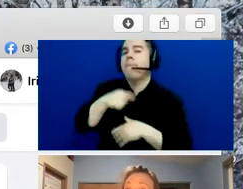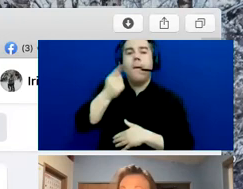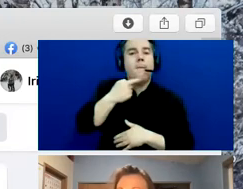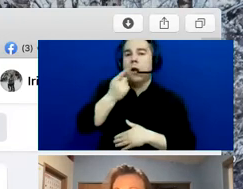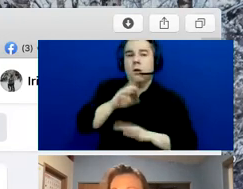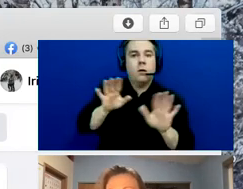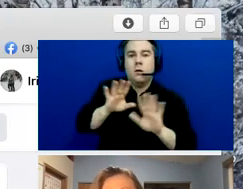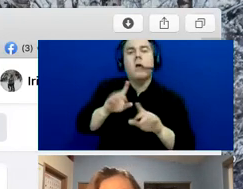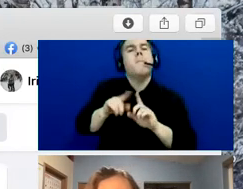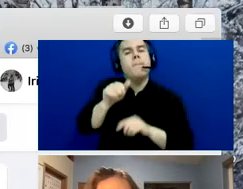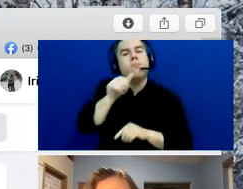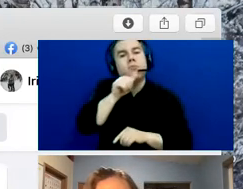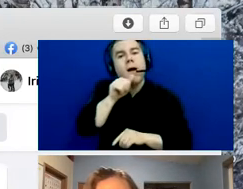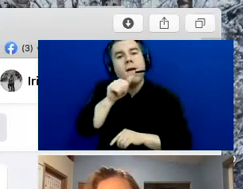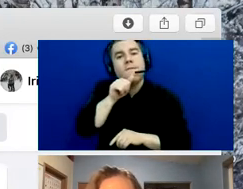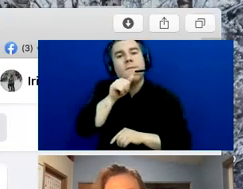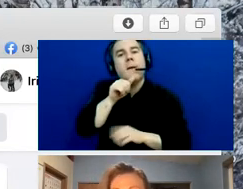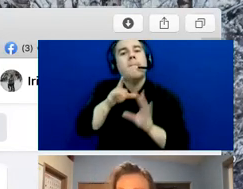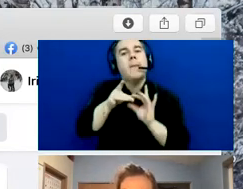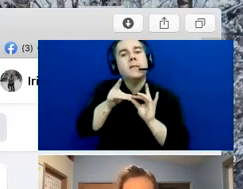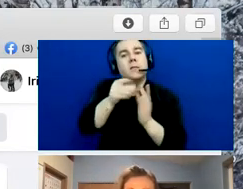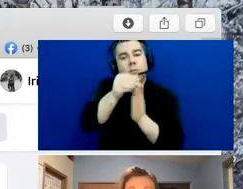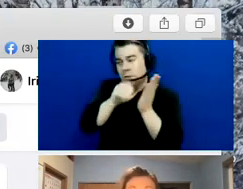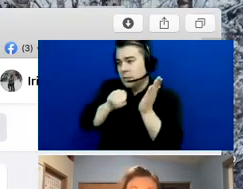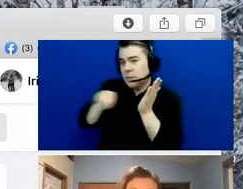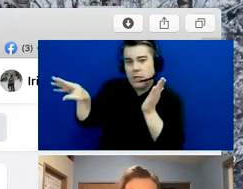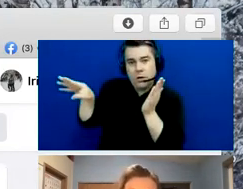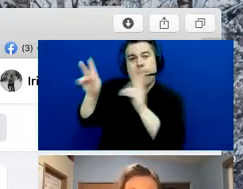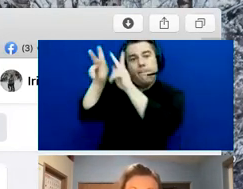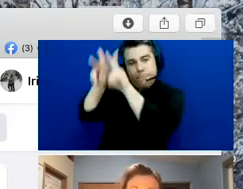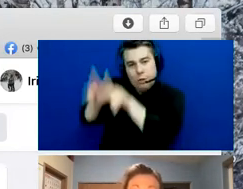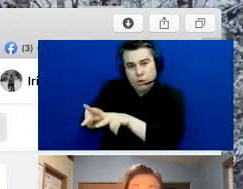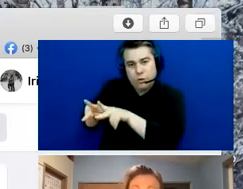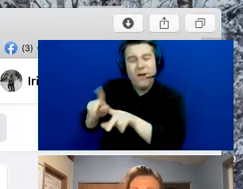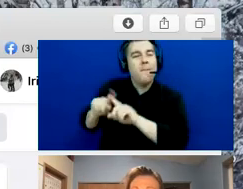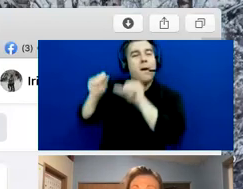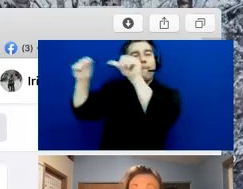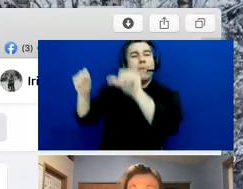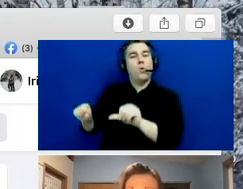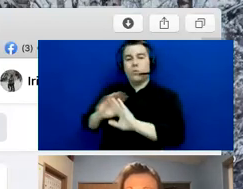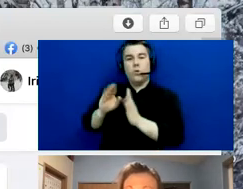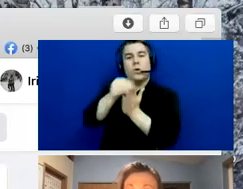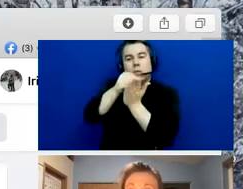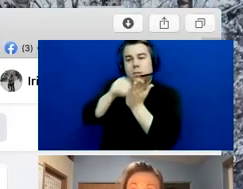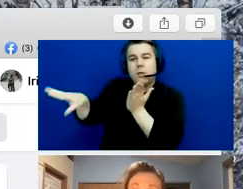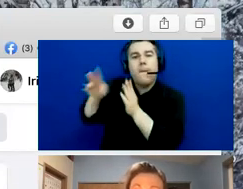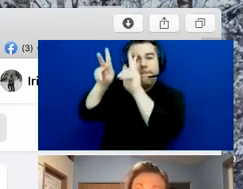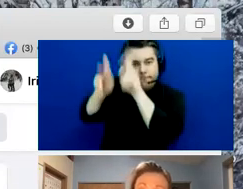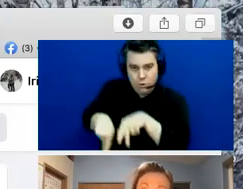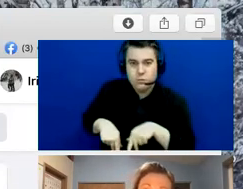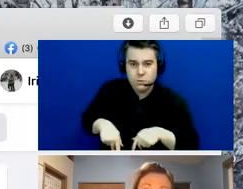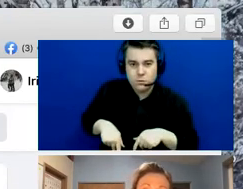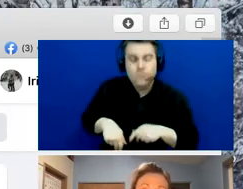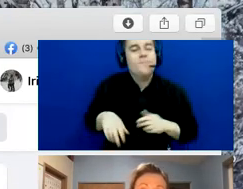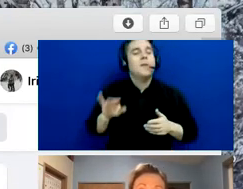them privately in private messages with people. Now, what I like to do is say, oh man, I have an